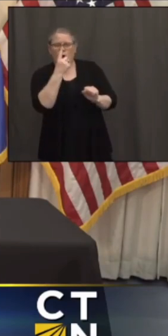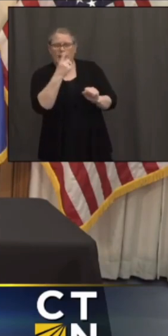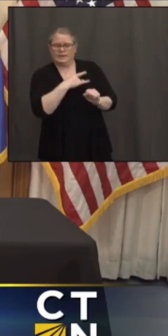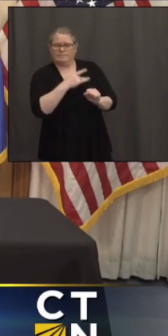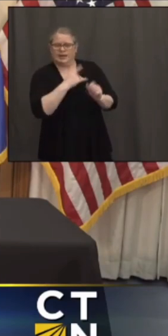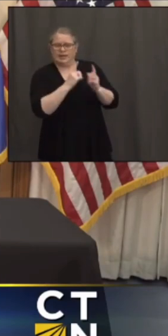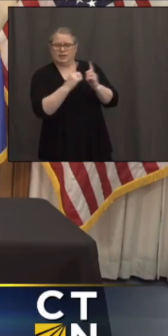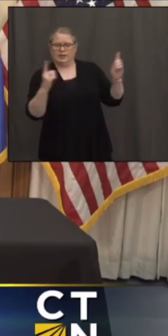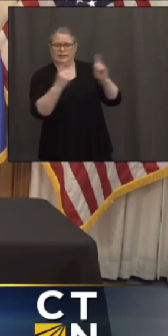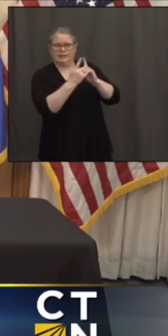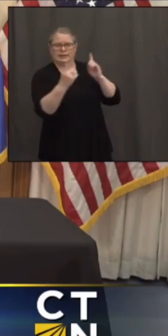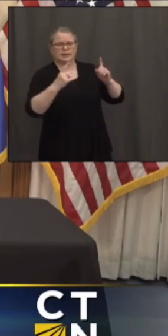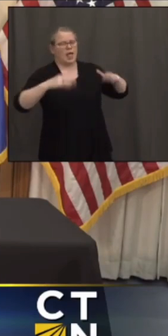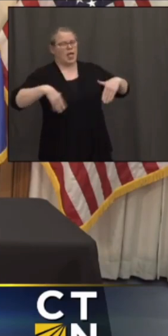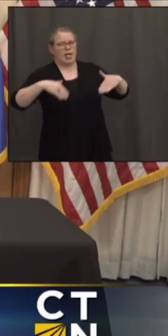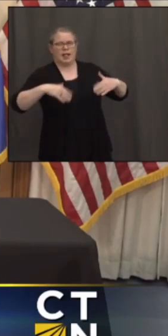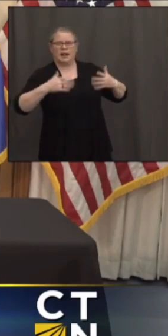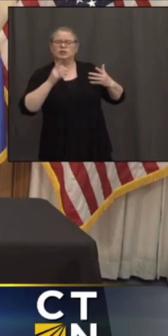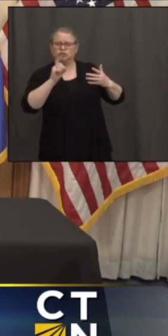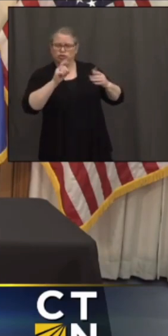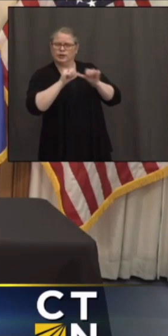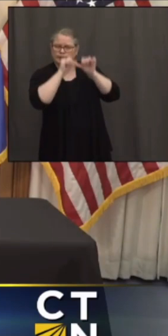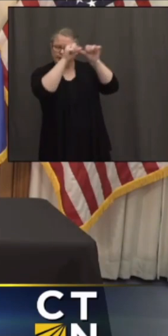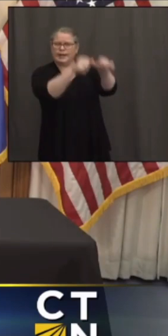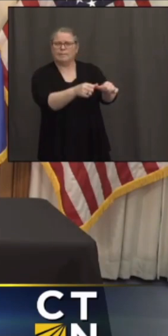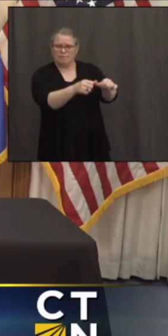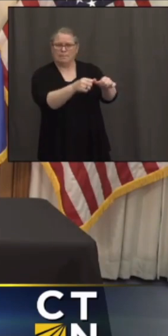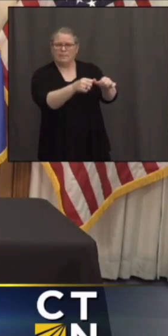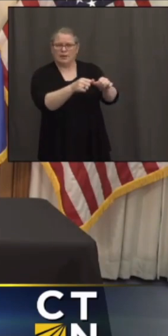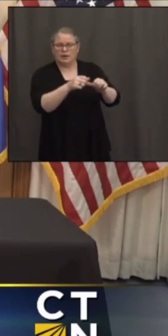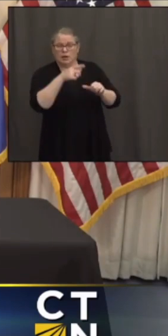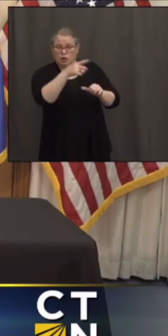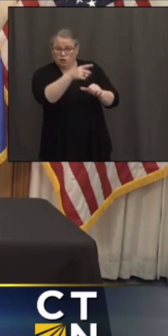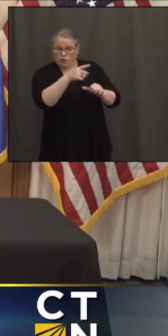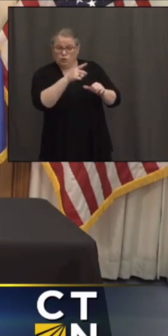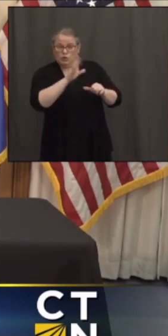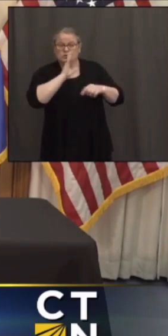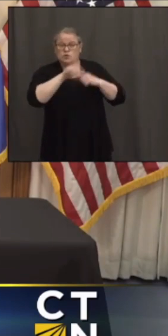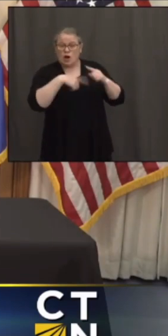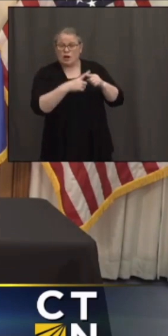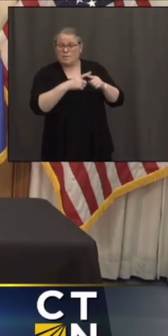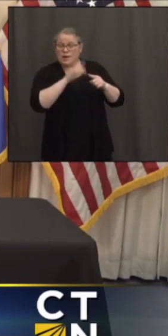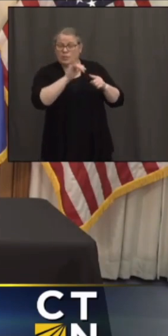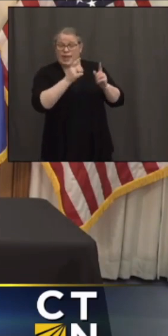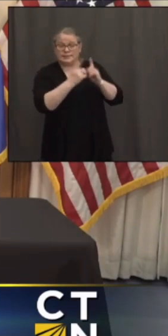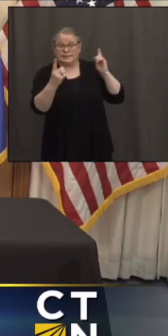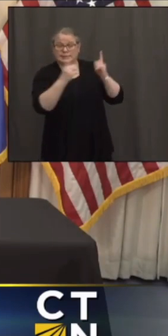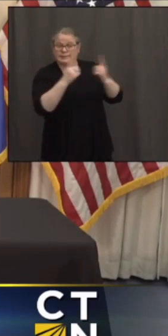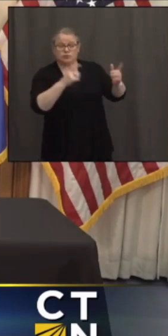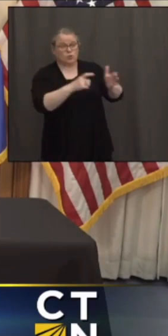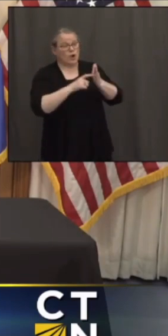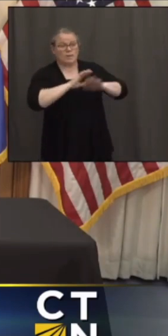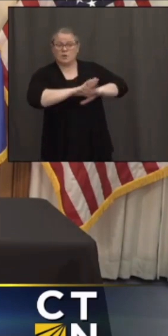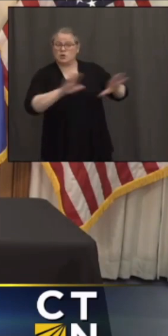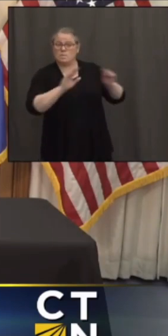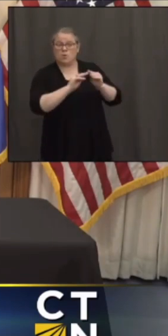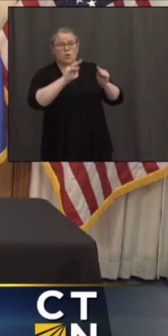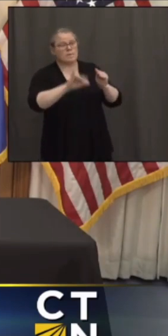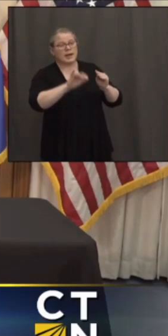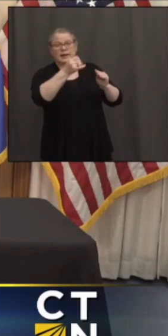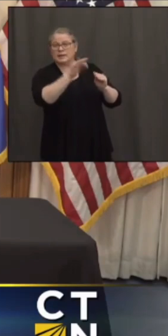to remove the social distancing requirement. So, Governor, could you speak a bit specifically about why you're lifting the social distancing requirement on May